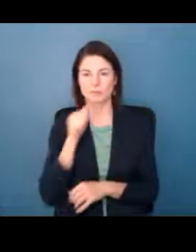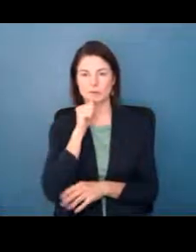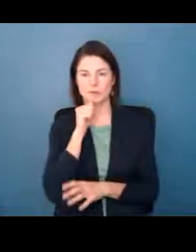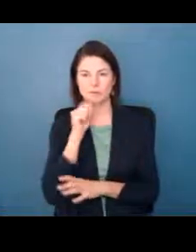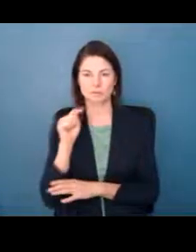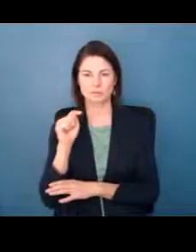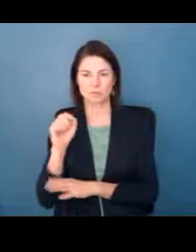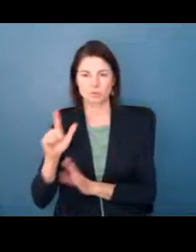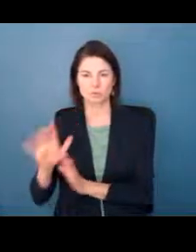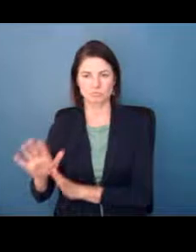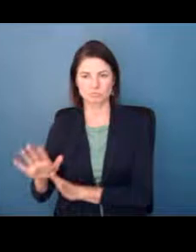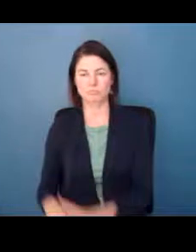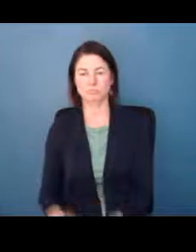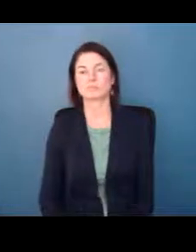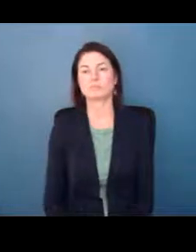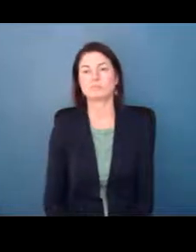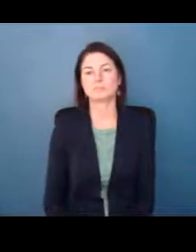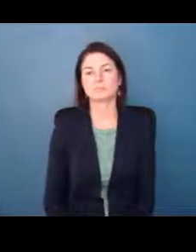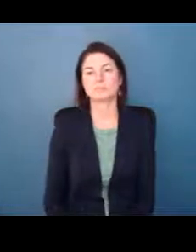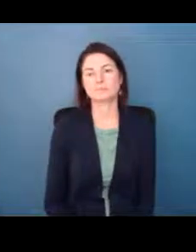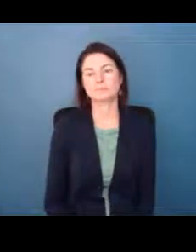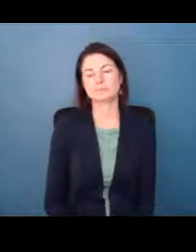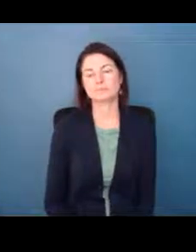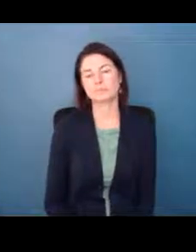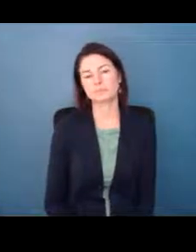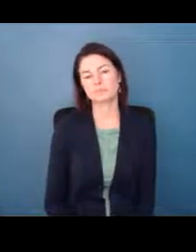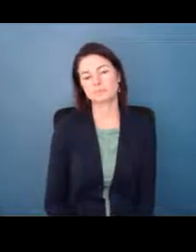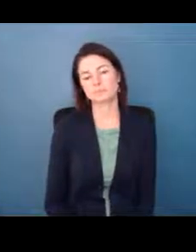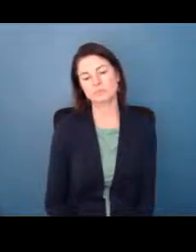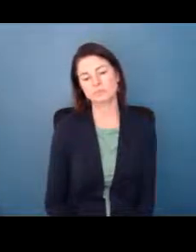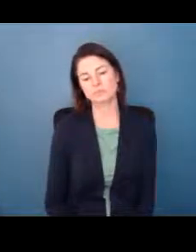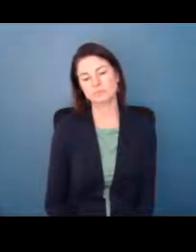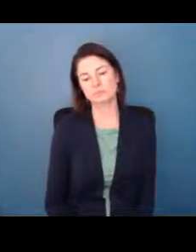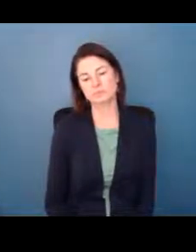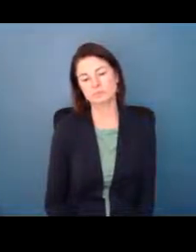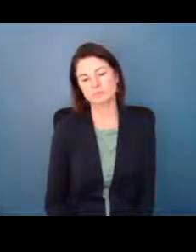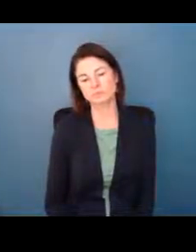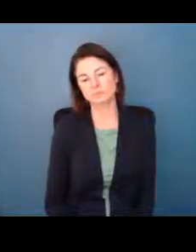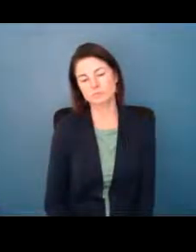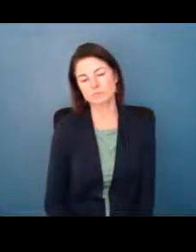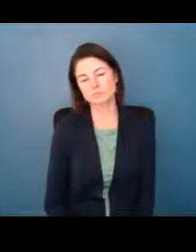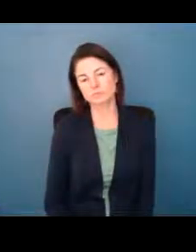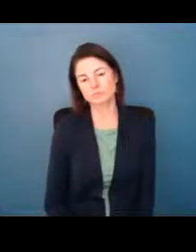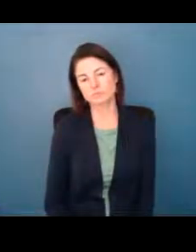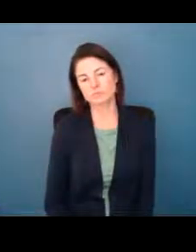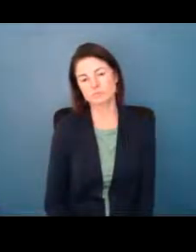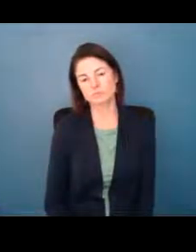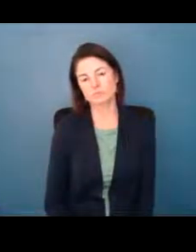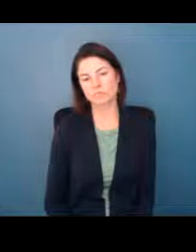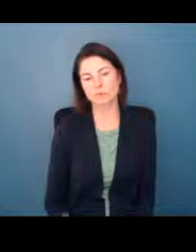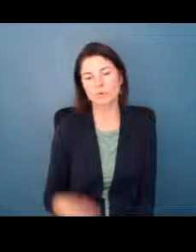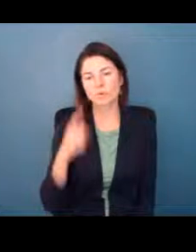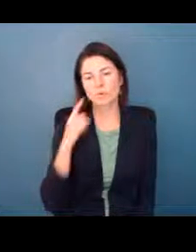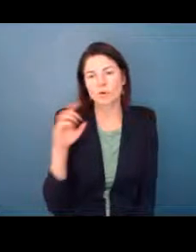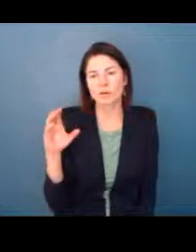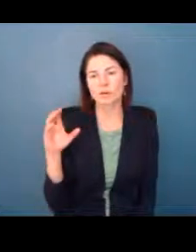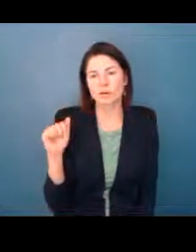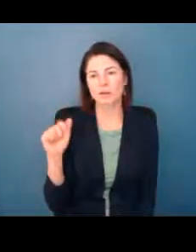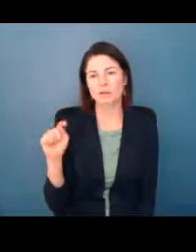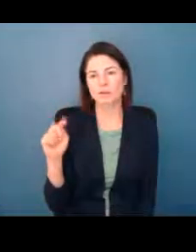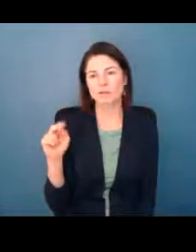one. And just on another note, on the Caltrans VMT mitigation